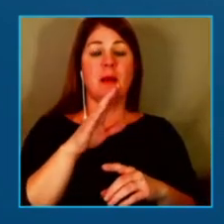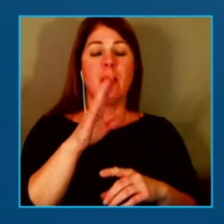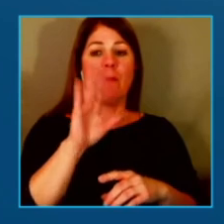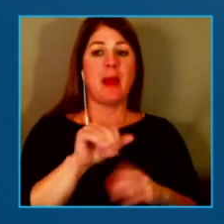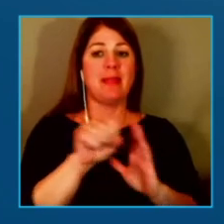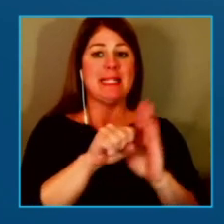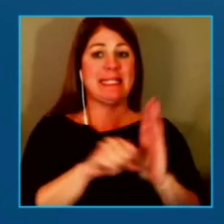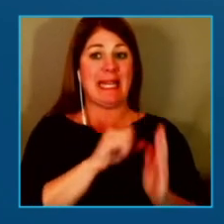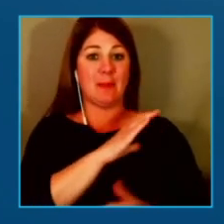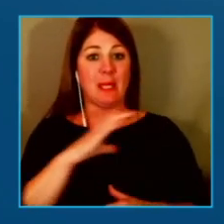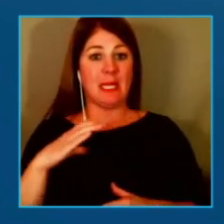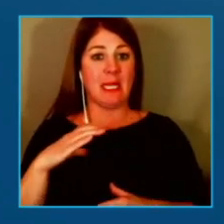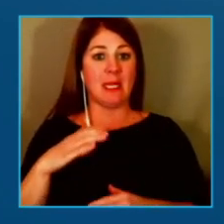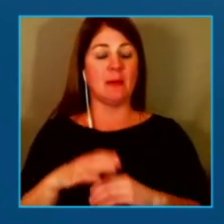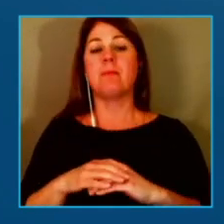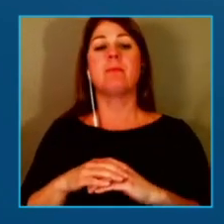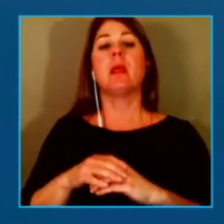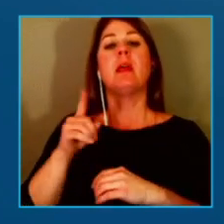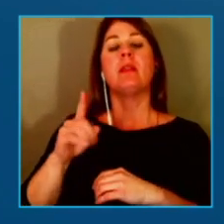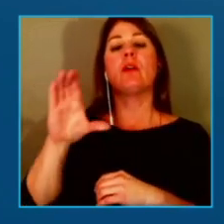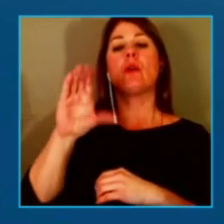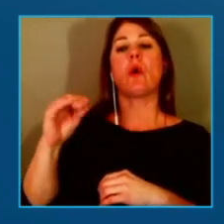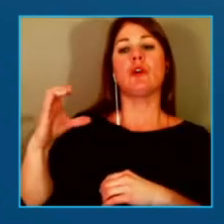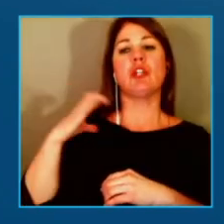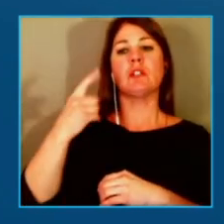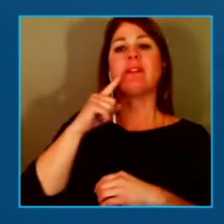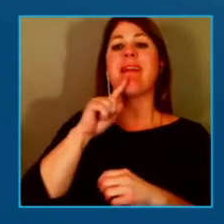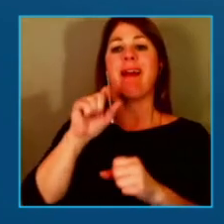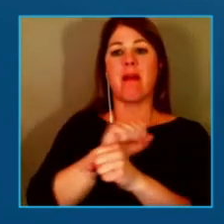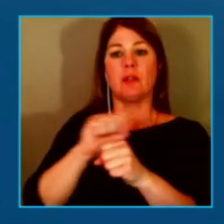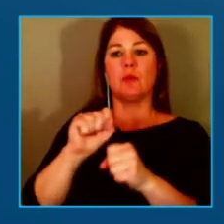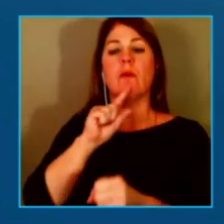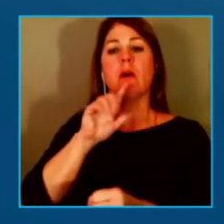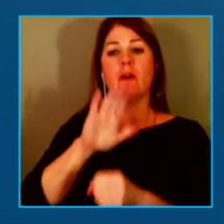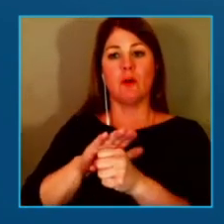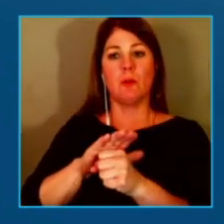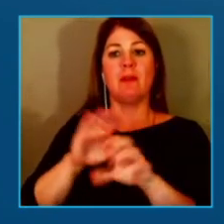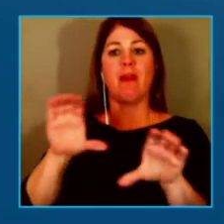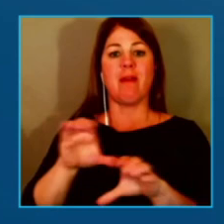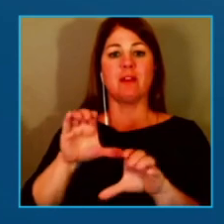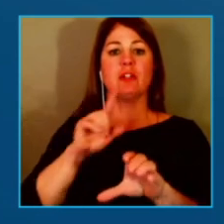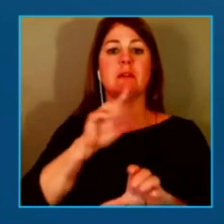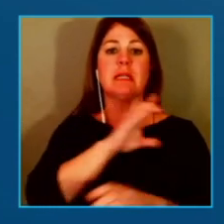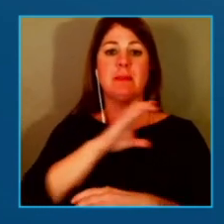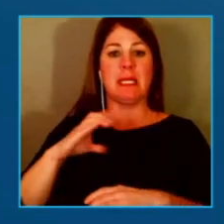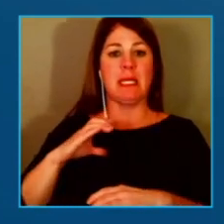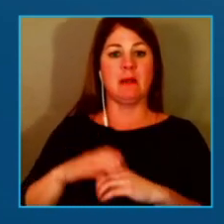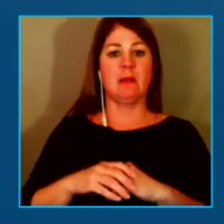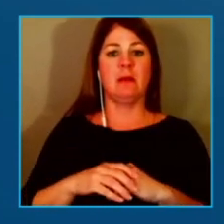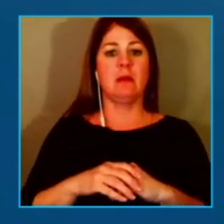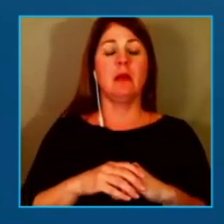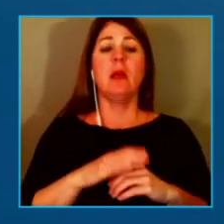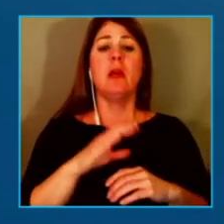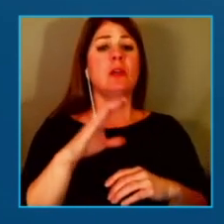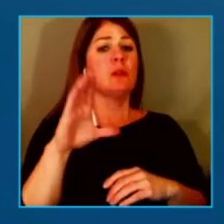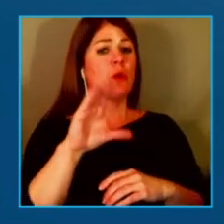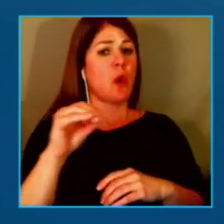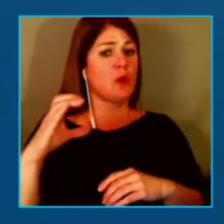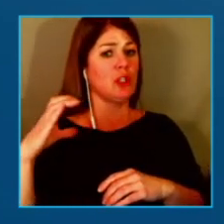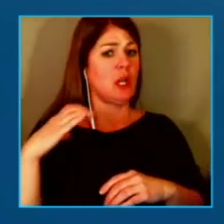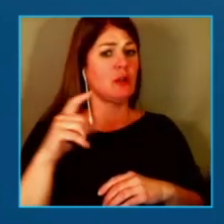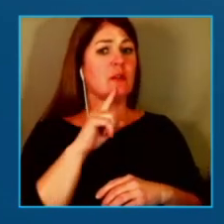They will be the co-chairs of the actual Affirmative Action Committee. Okay, so the co-chairs of the Affirmative Action Committee are selected by the state